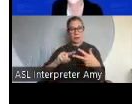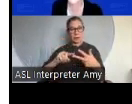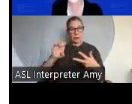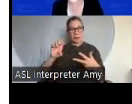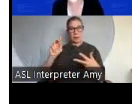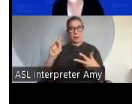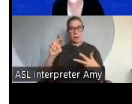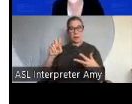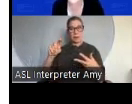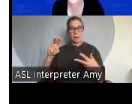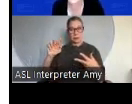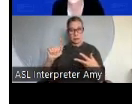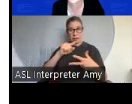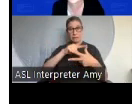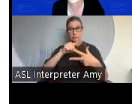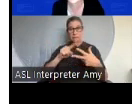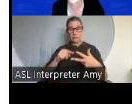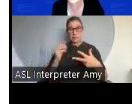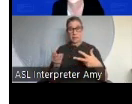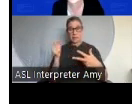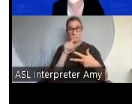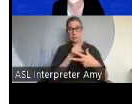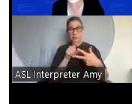or Christina Ray with us?